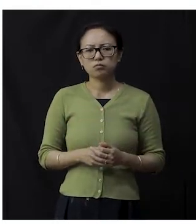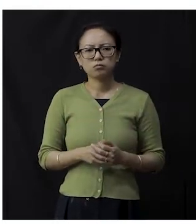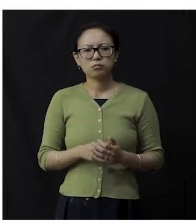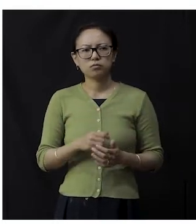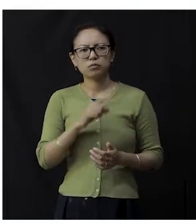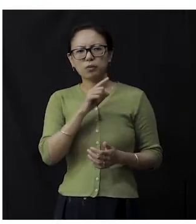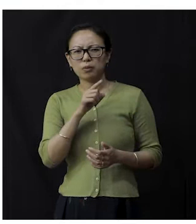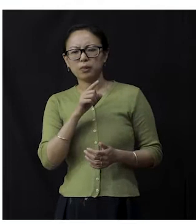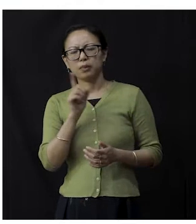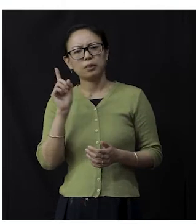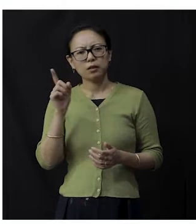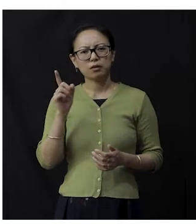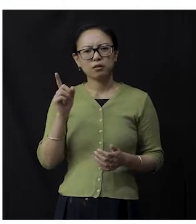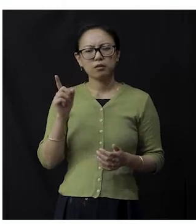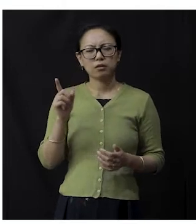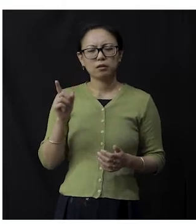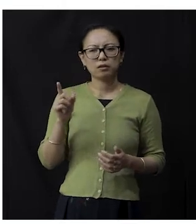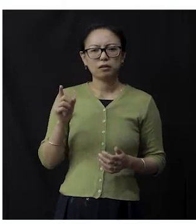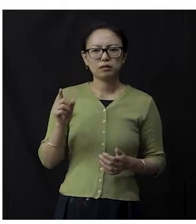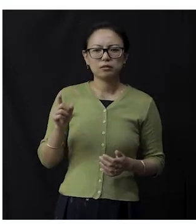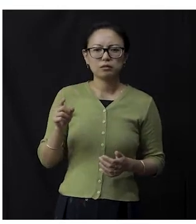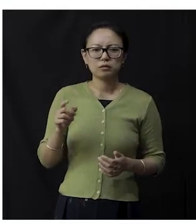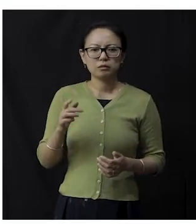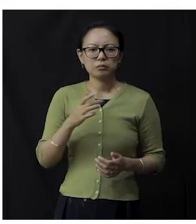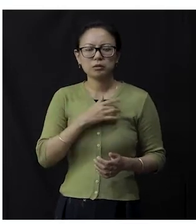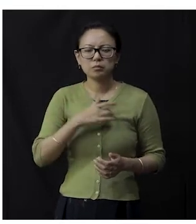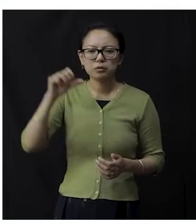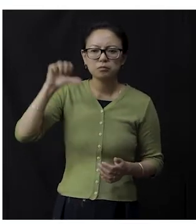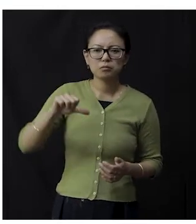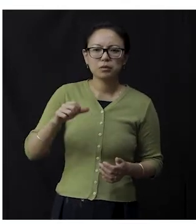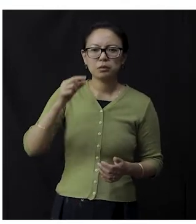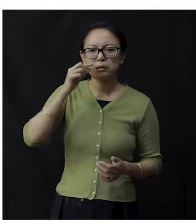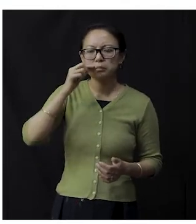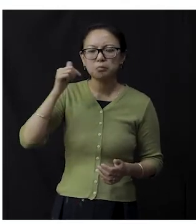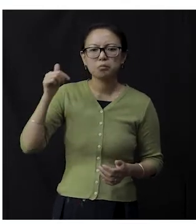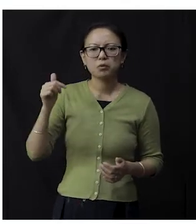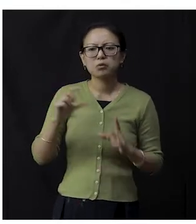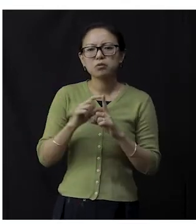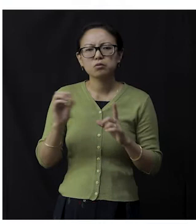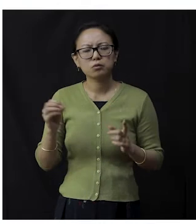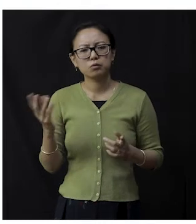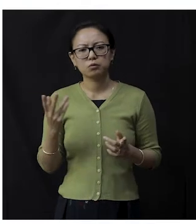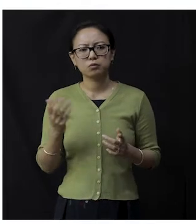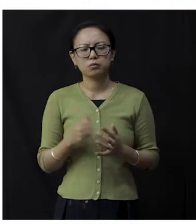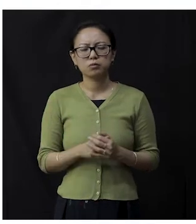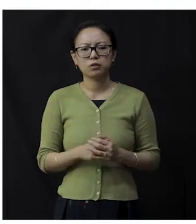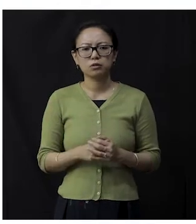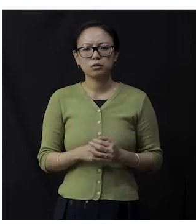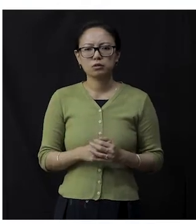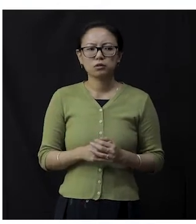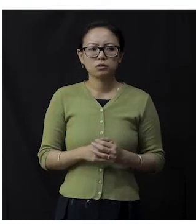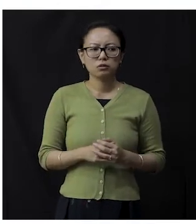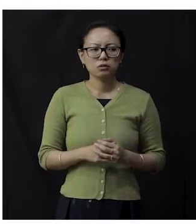thing. Let's paint the entire village in a different color so that when this man comes,